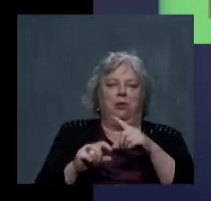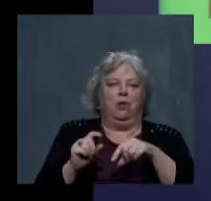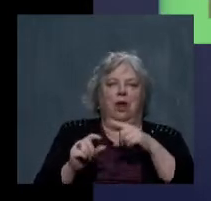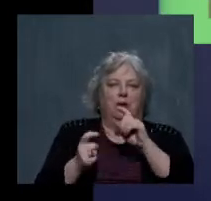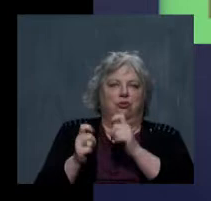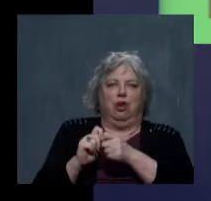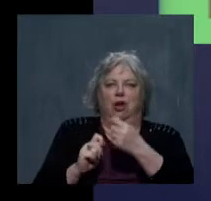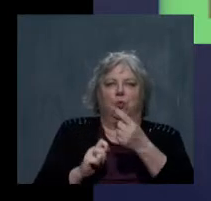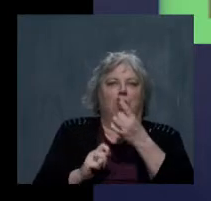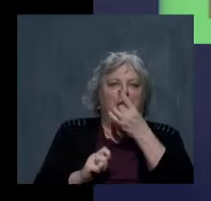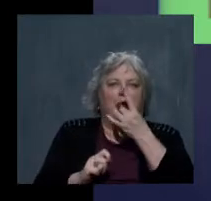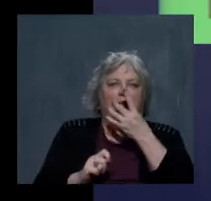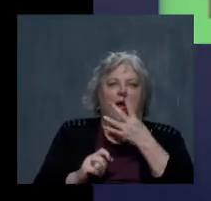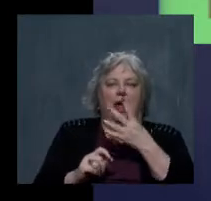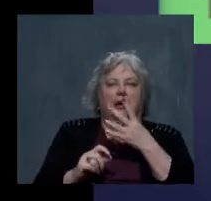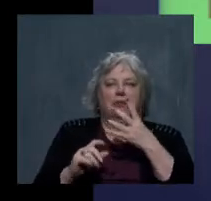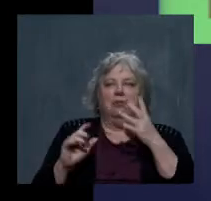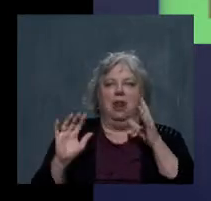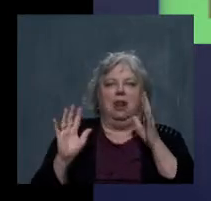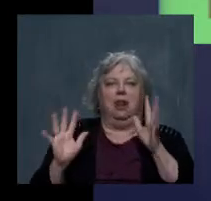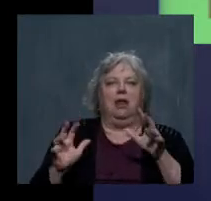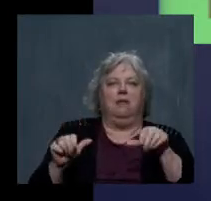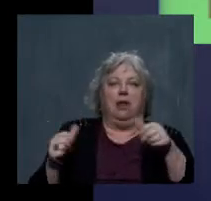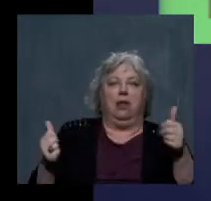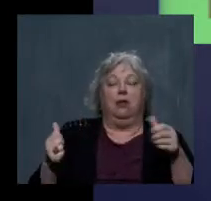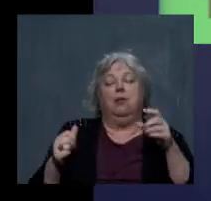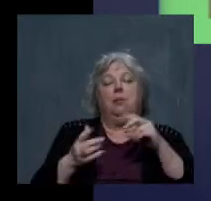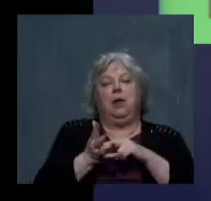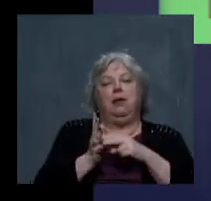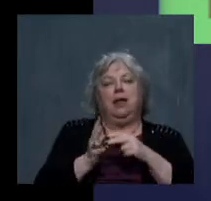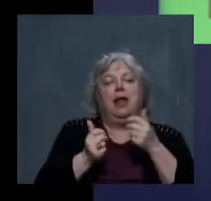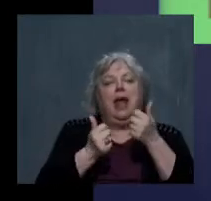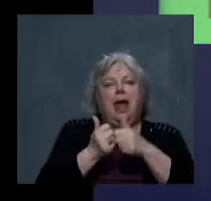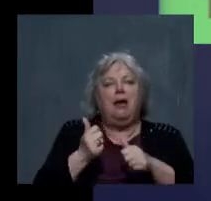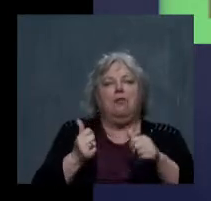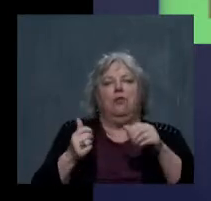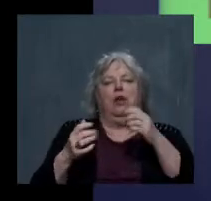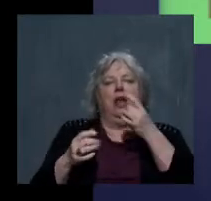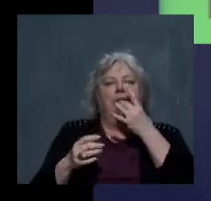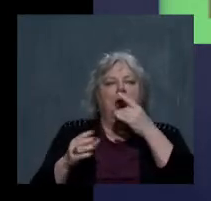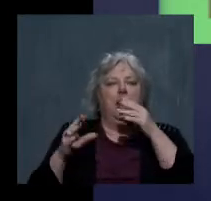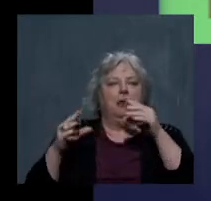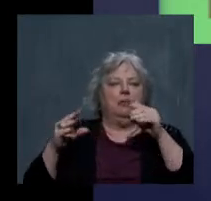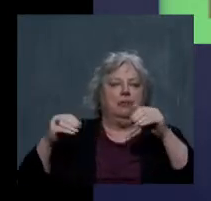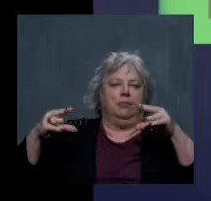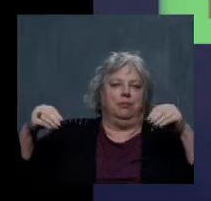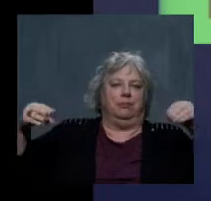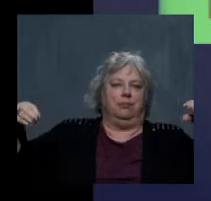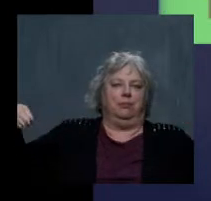to make changes at every intersection. So it becomes very difficult when you